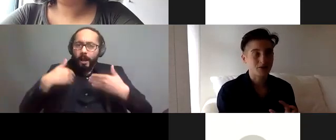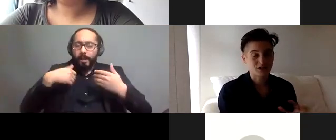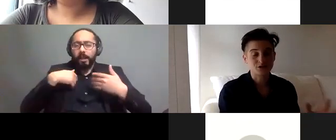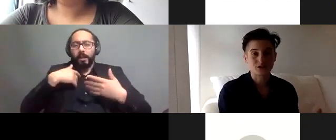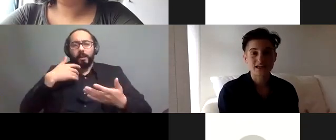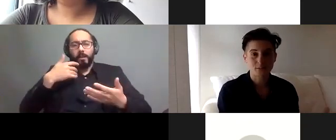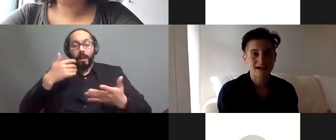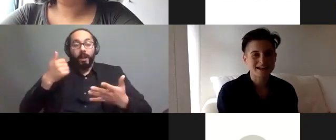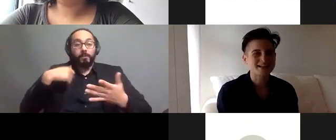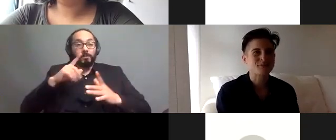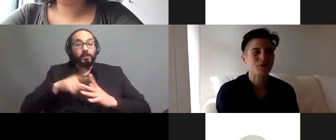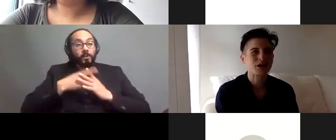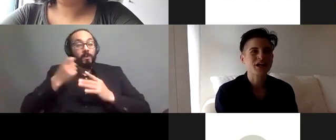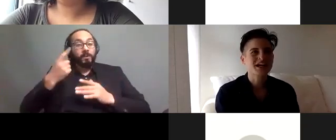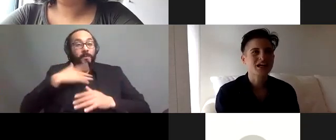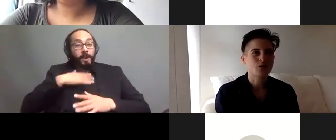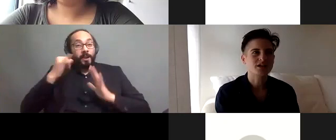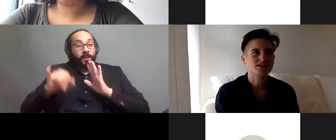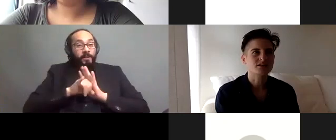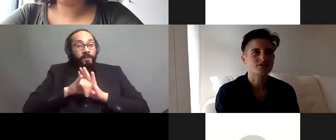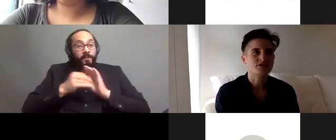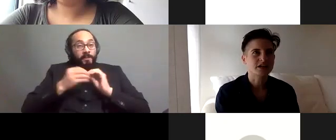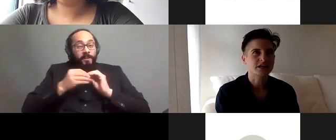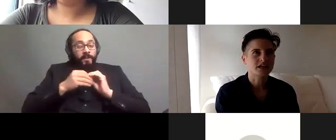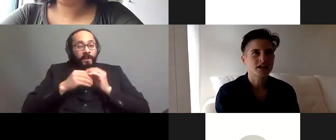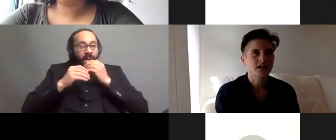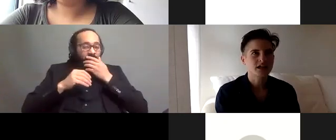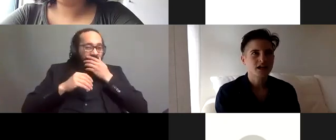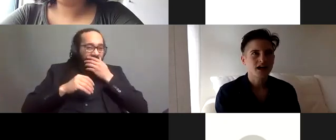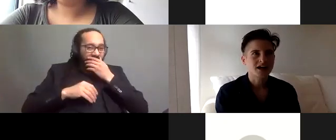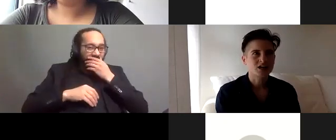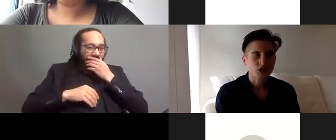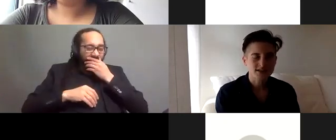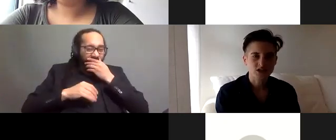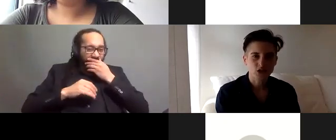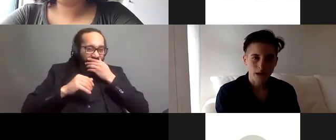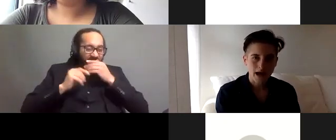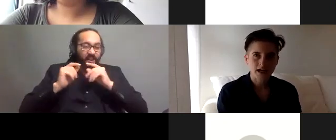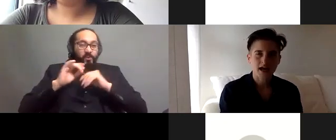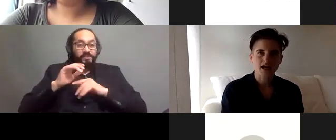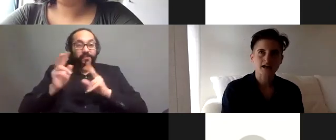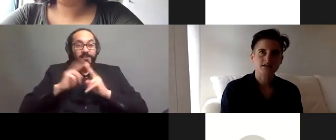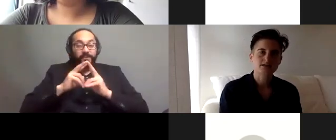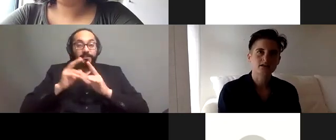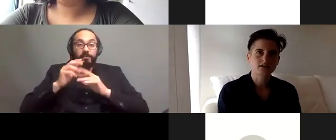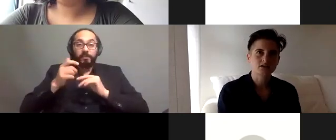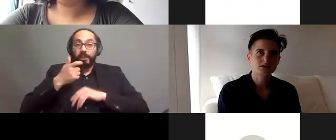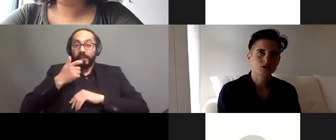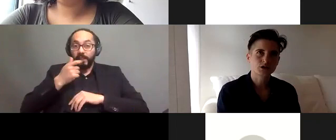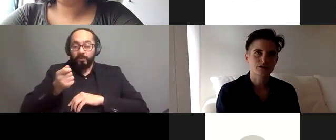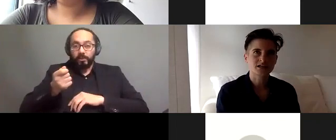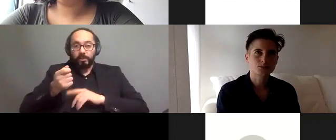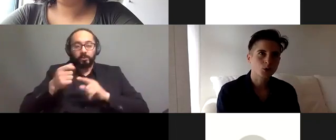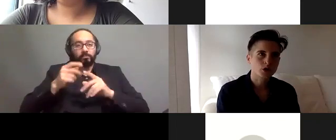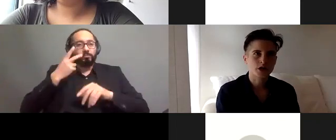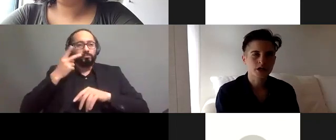I'm starting to understand my identity more, it was very interesting to go back and sort